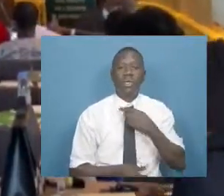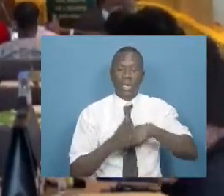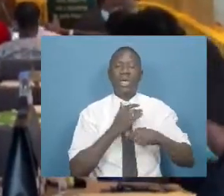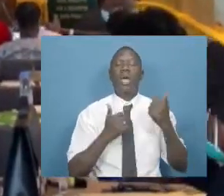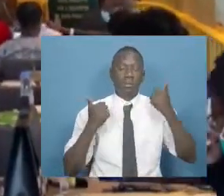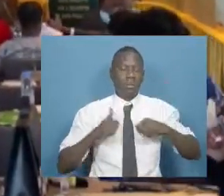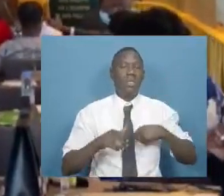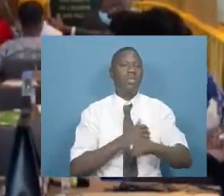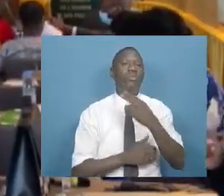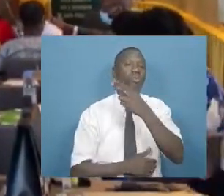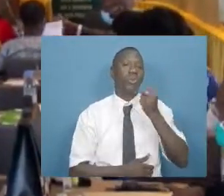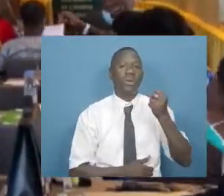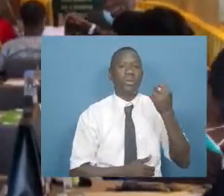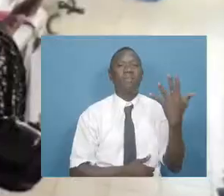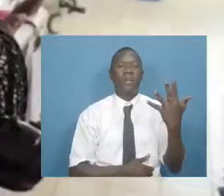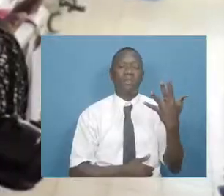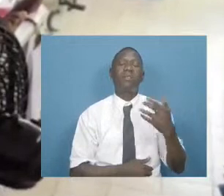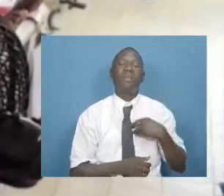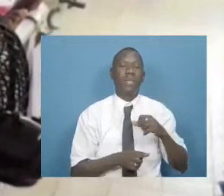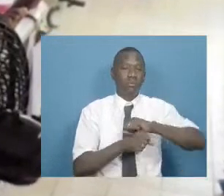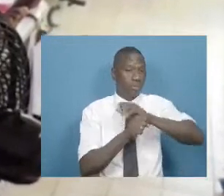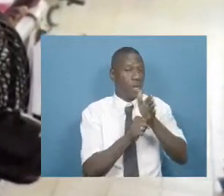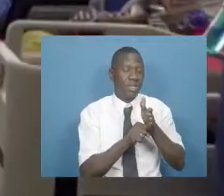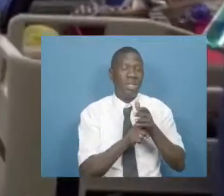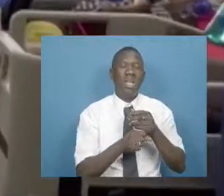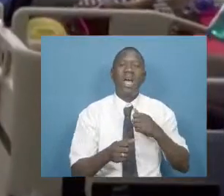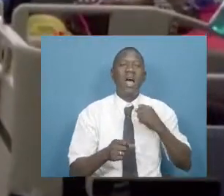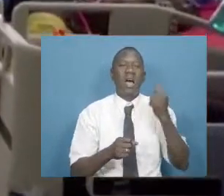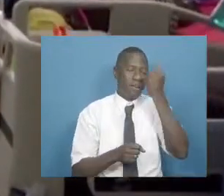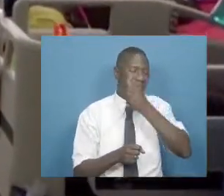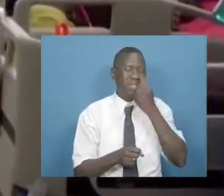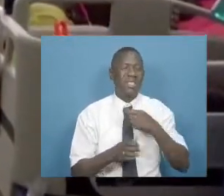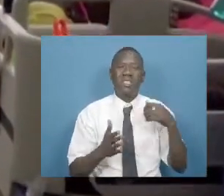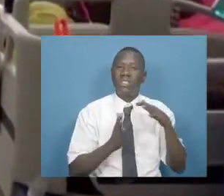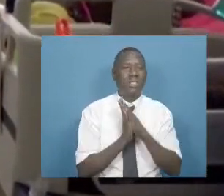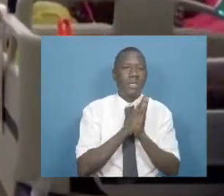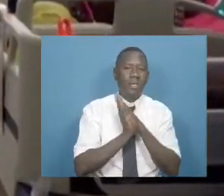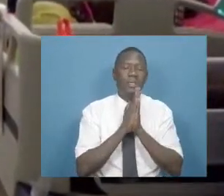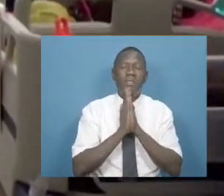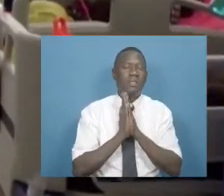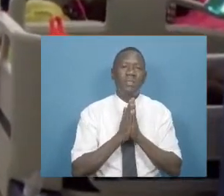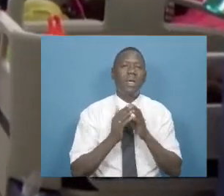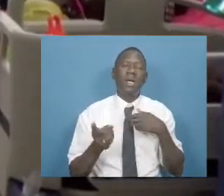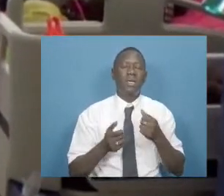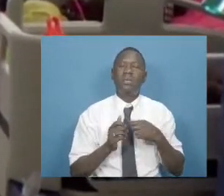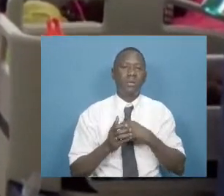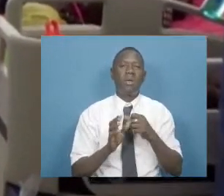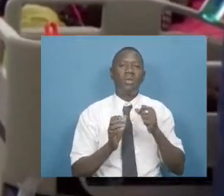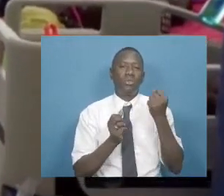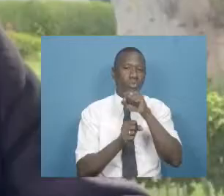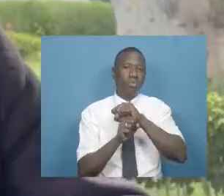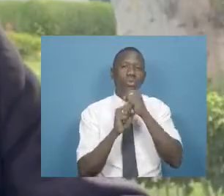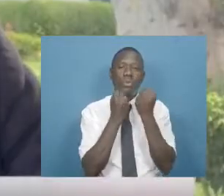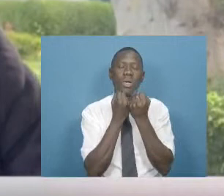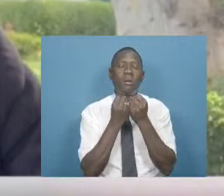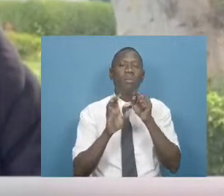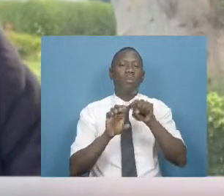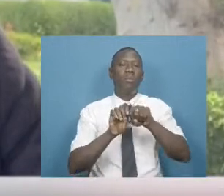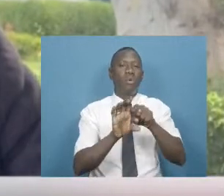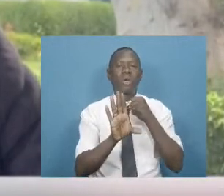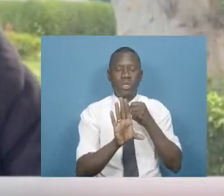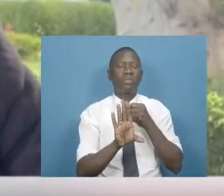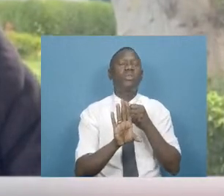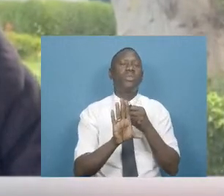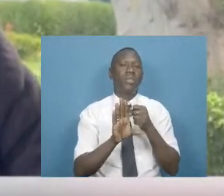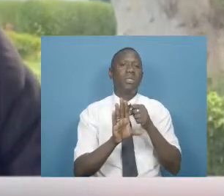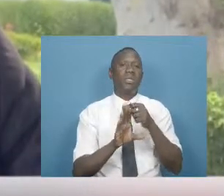coronavirus pandemic has further exposed Africa's underperforming health sector and limited social protection services. The